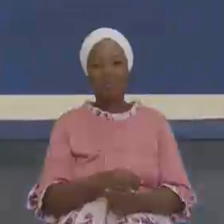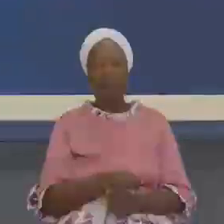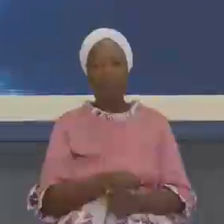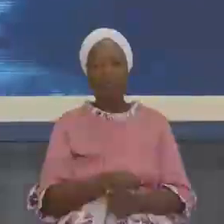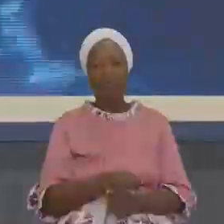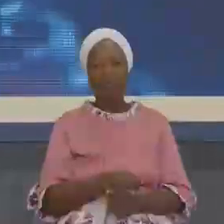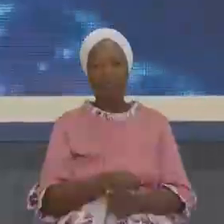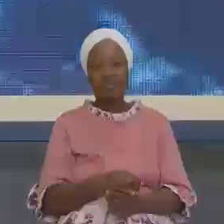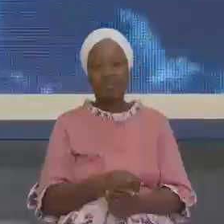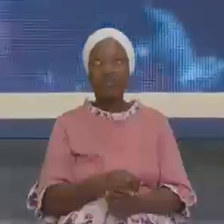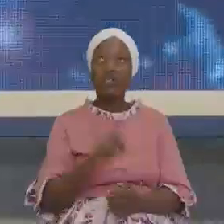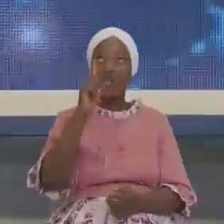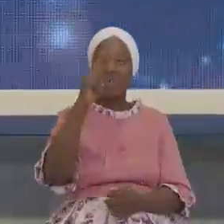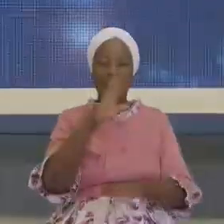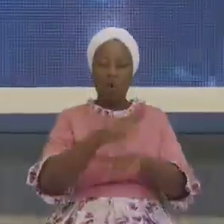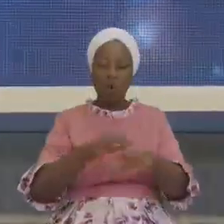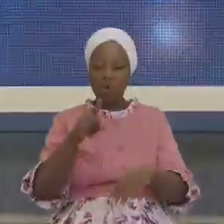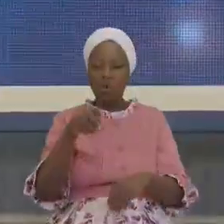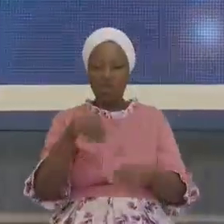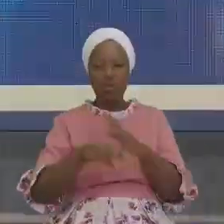He calls you into miracle.